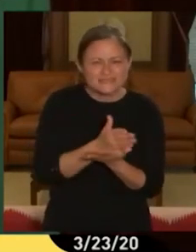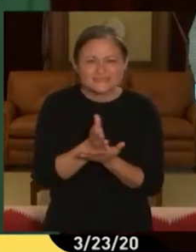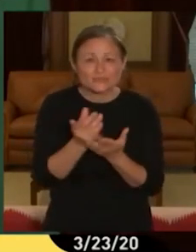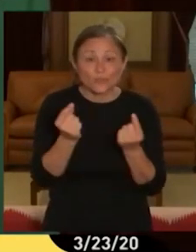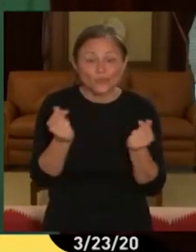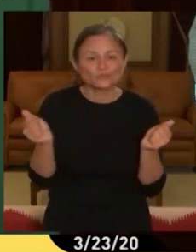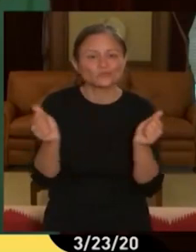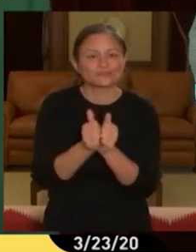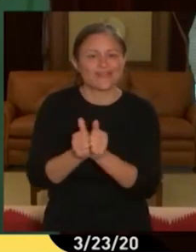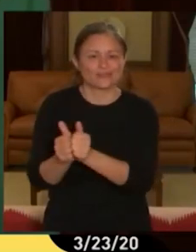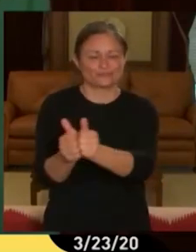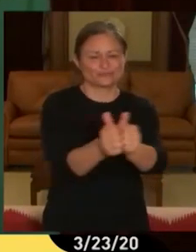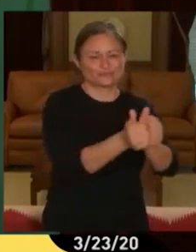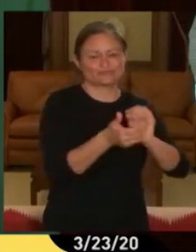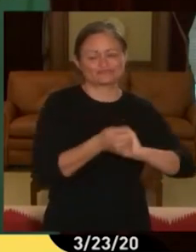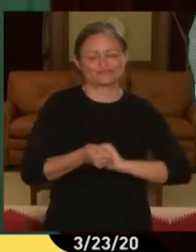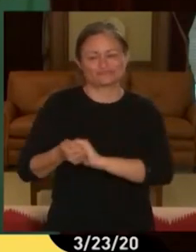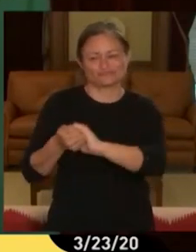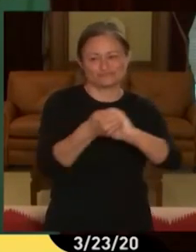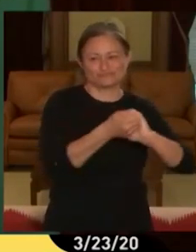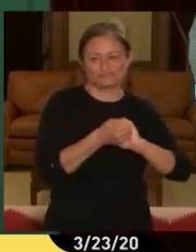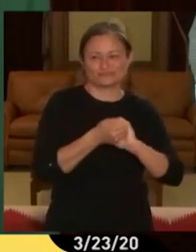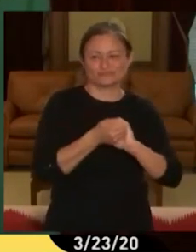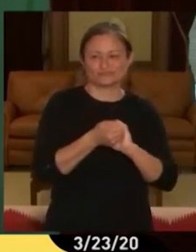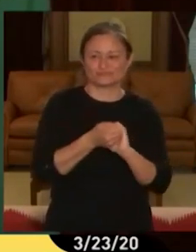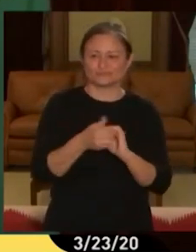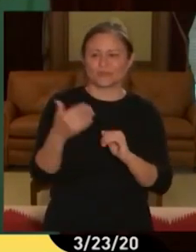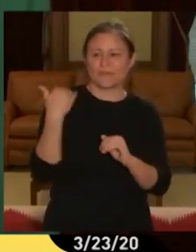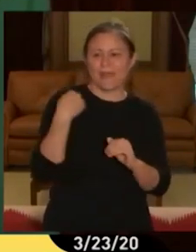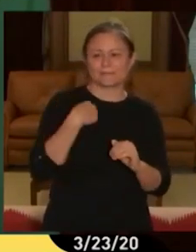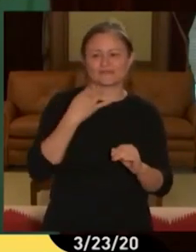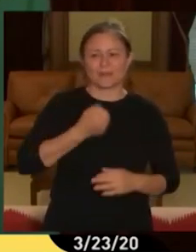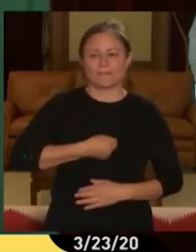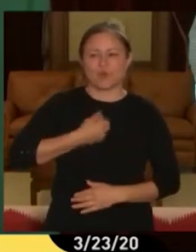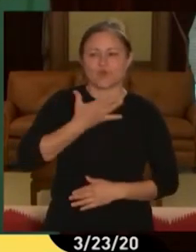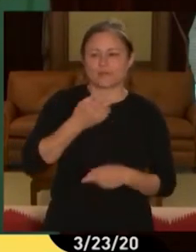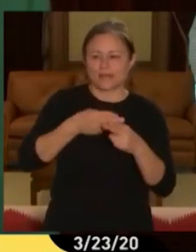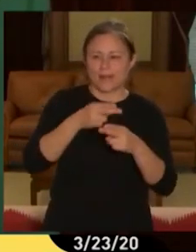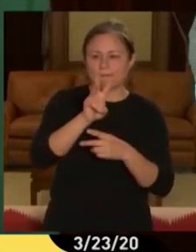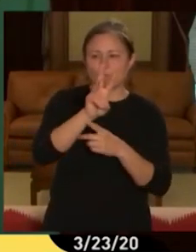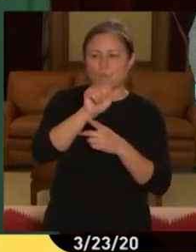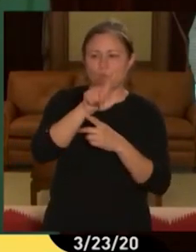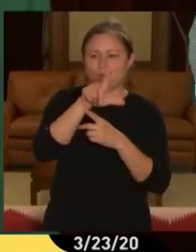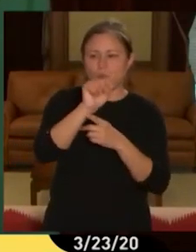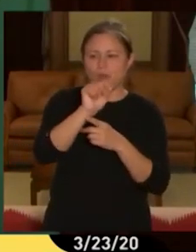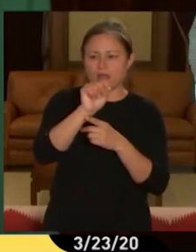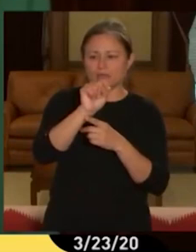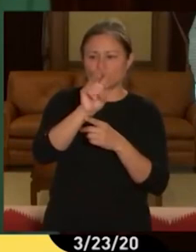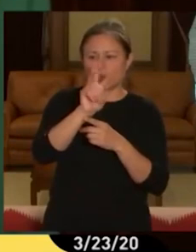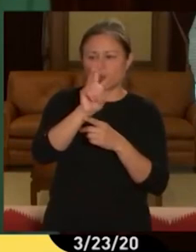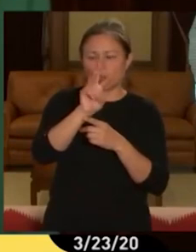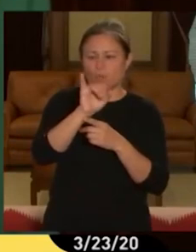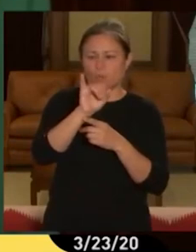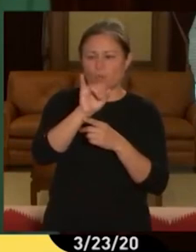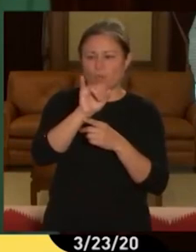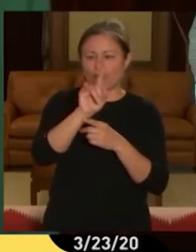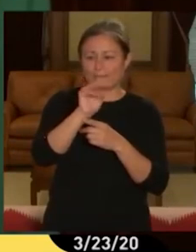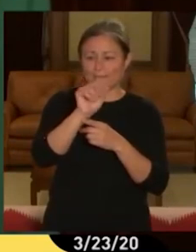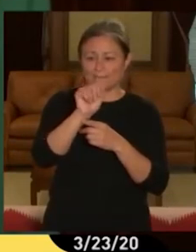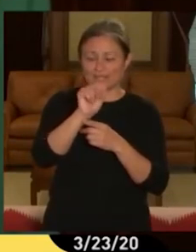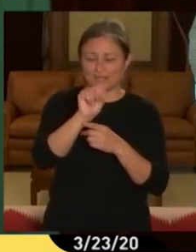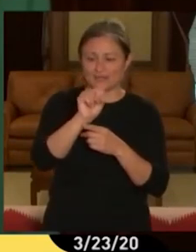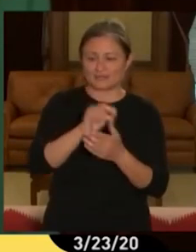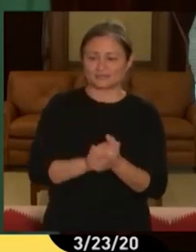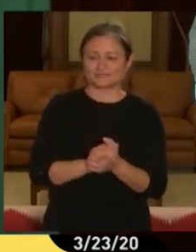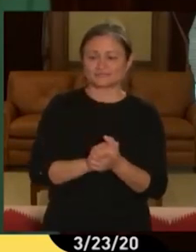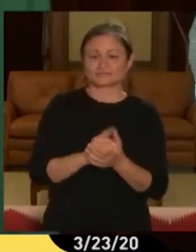of one of our great poets, Walt Whitman, in Song of Myself. He wrote of the courage of